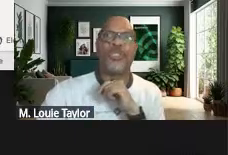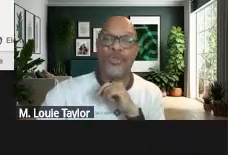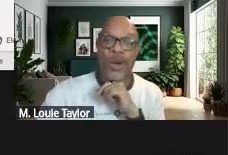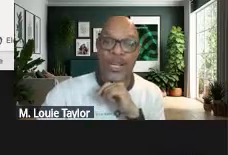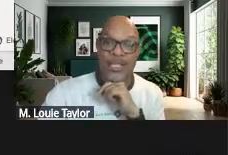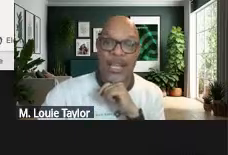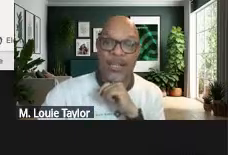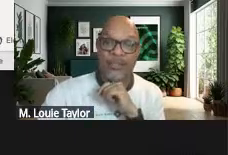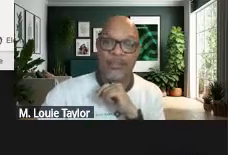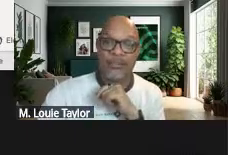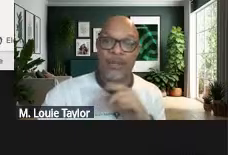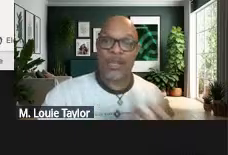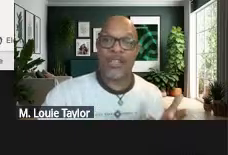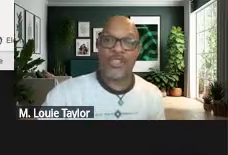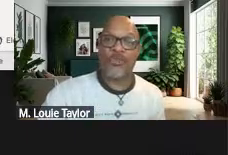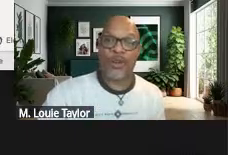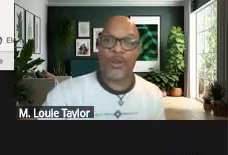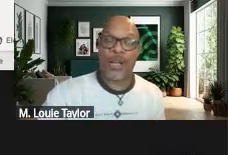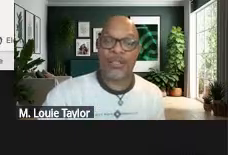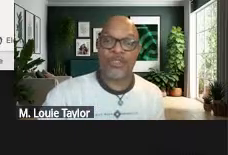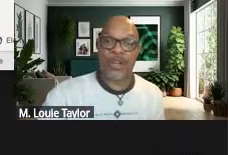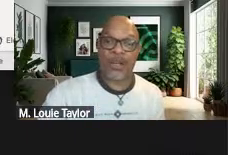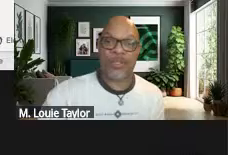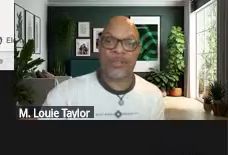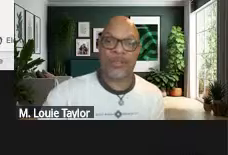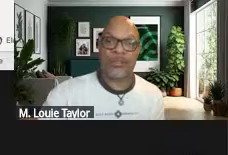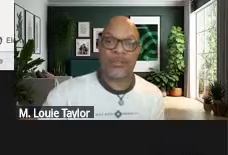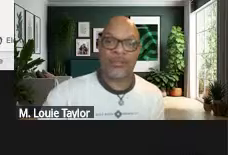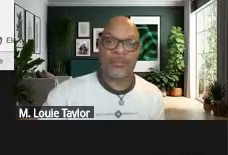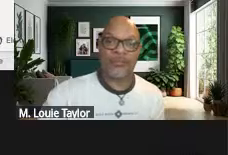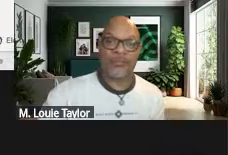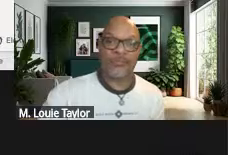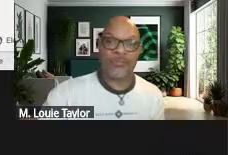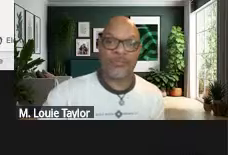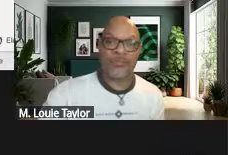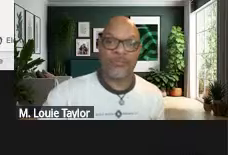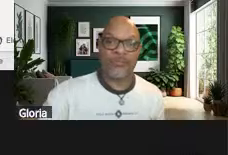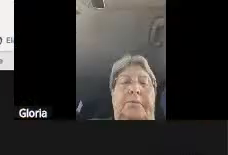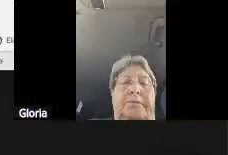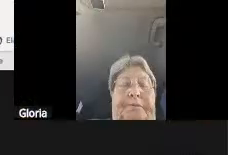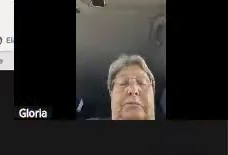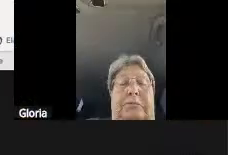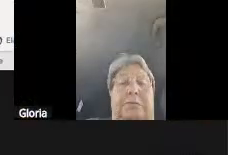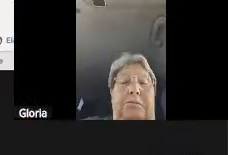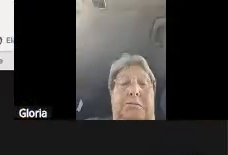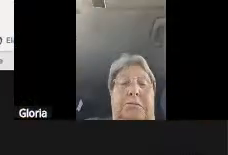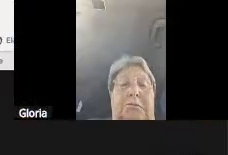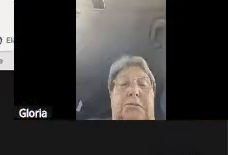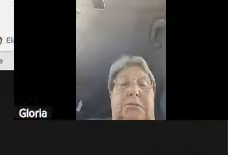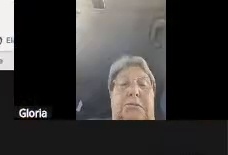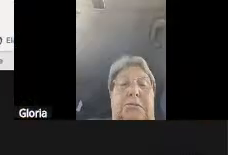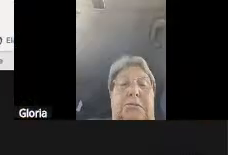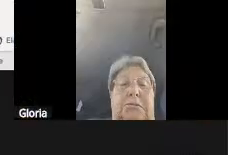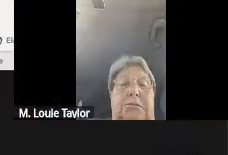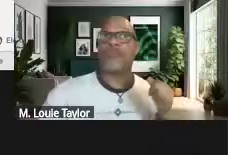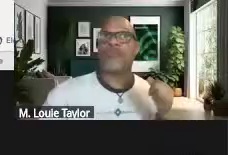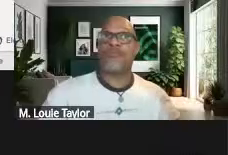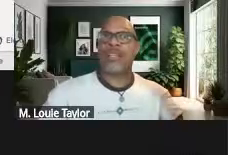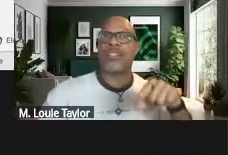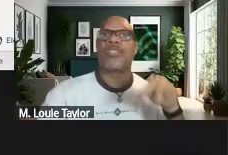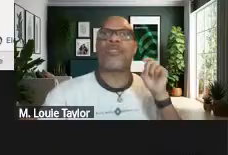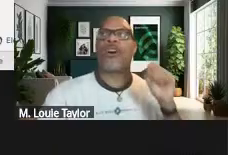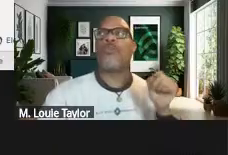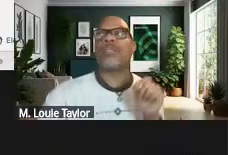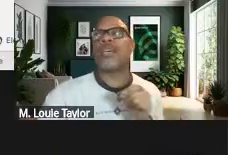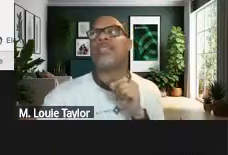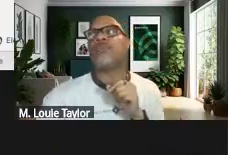do you want a set? Like, meaning, do you want a box of the drops? Wow. All right. So these